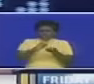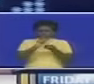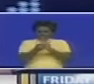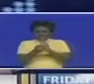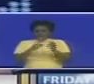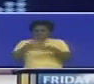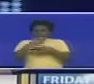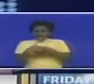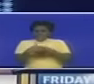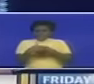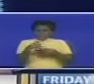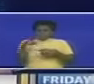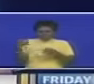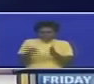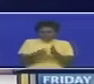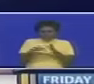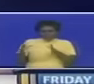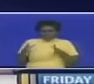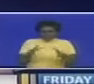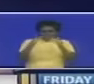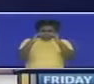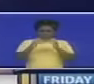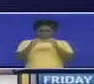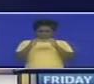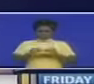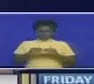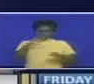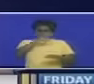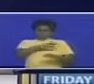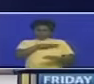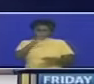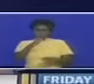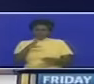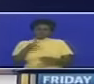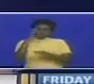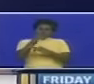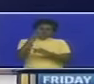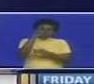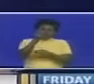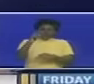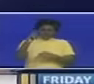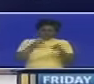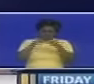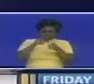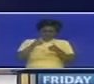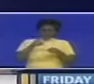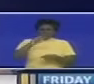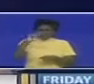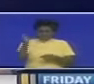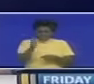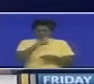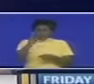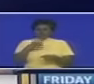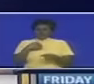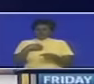a series of crises, so it posted decreasing earnings, putting the future of tourism in Kenya into question. But the government has